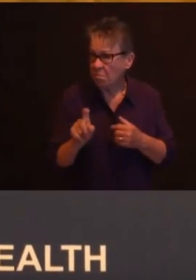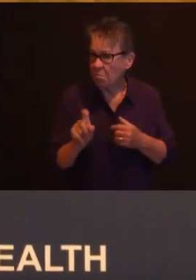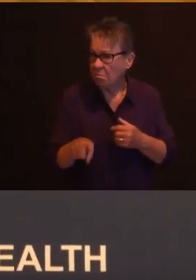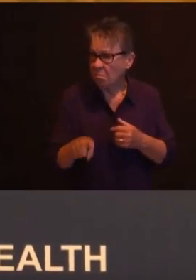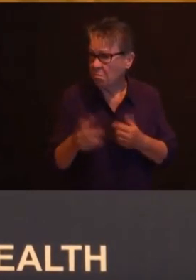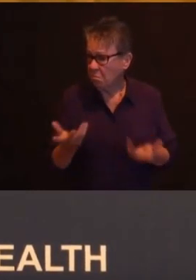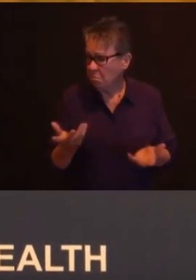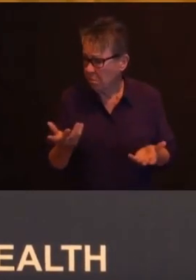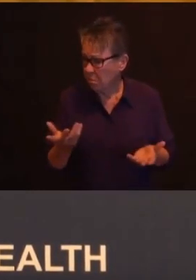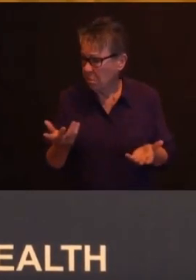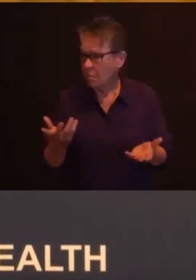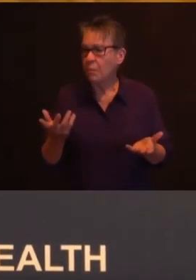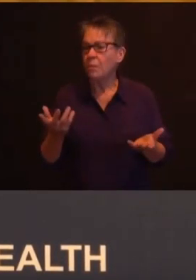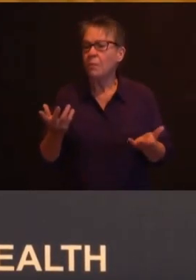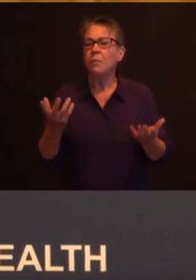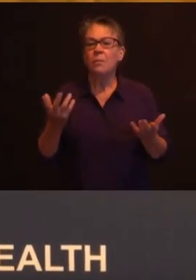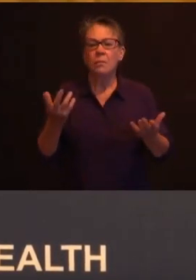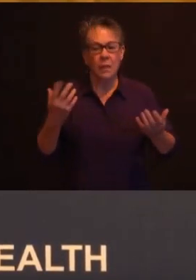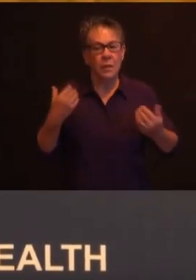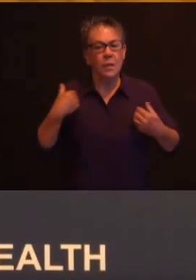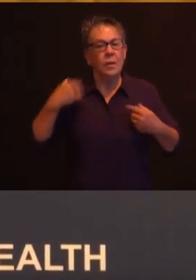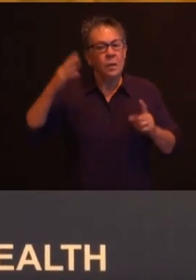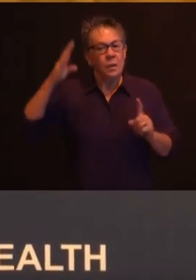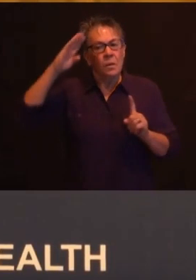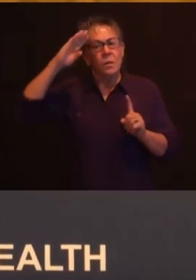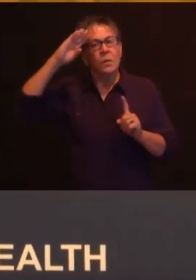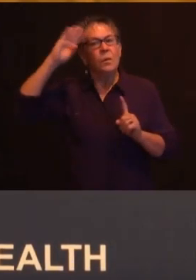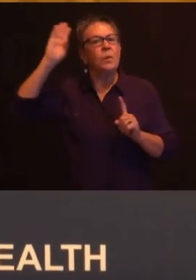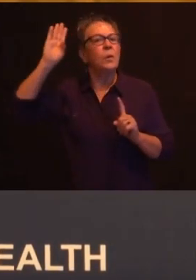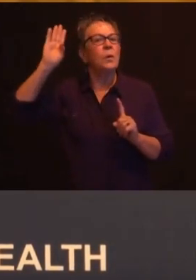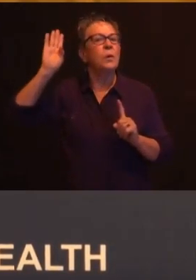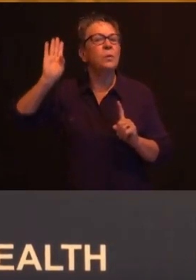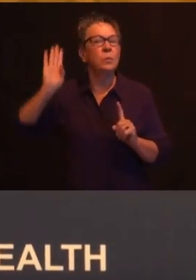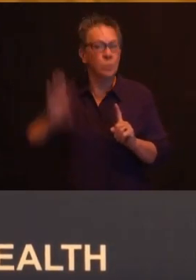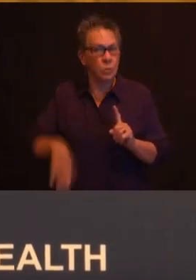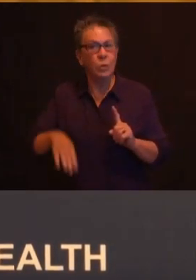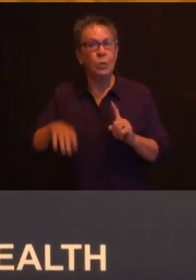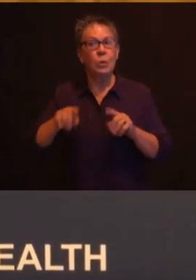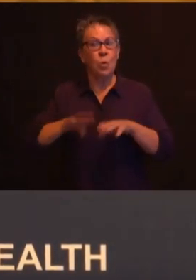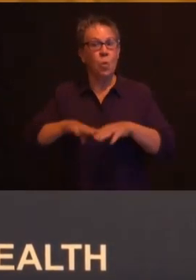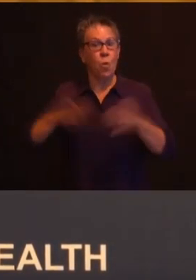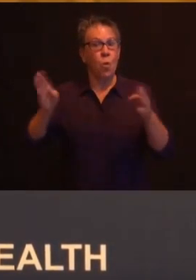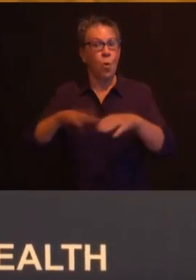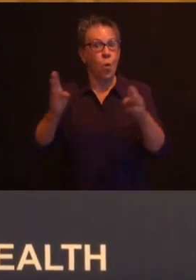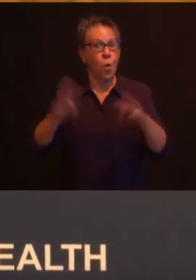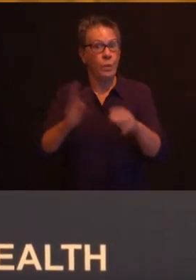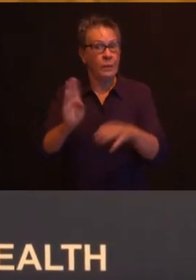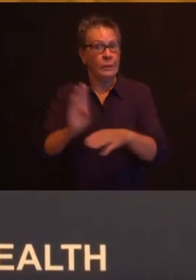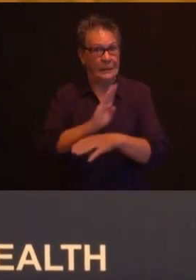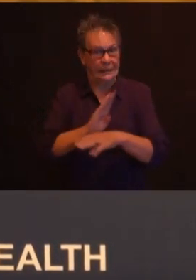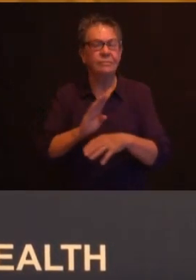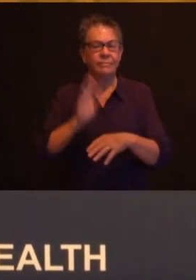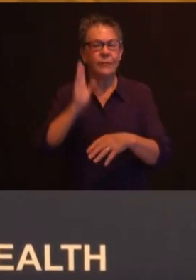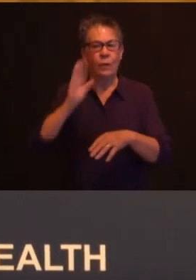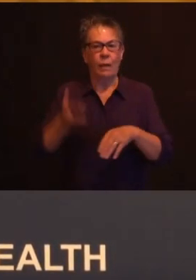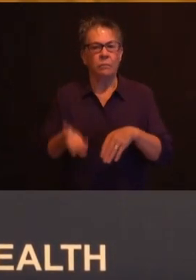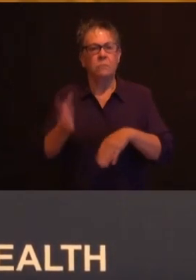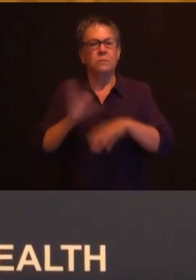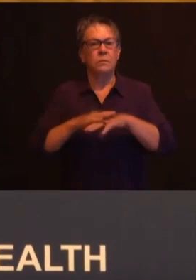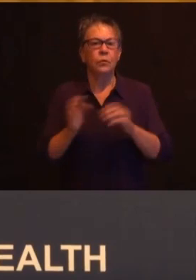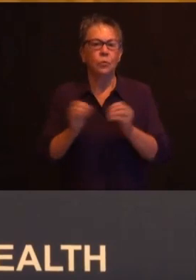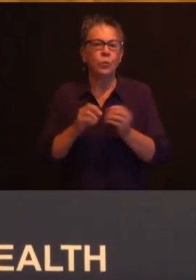risk, and that's going to lead to more transmission. But we felt it was responsible and manageable.